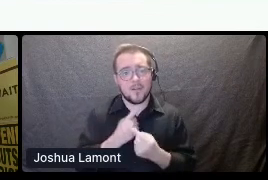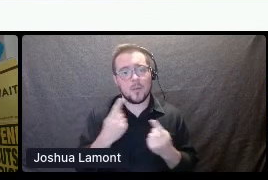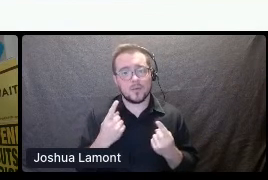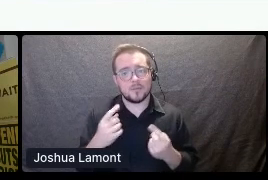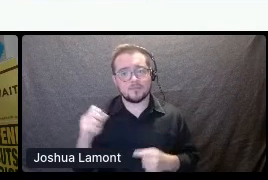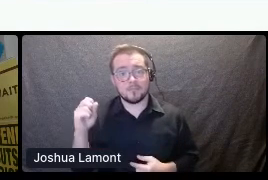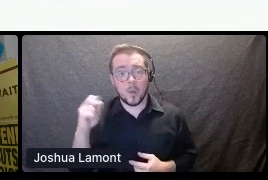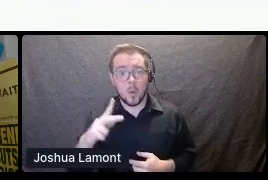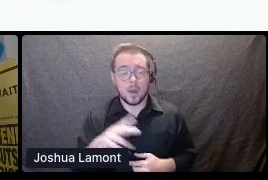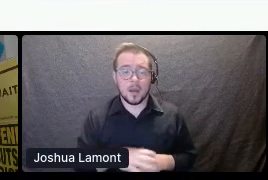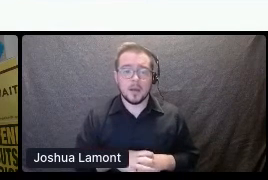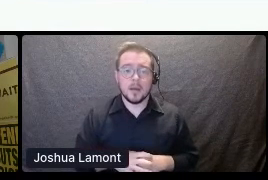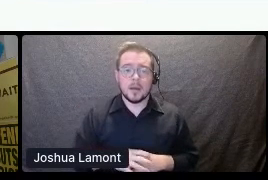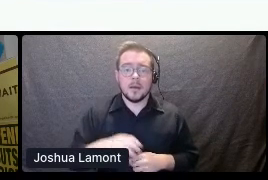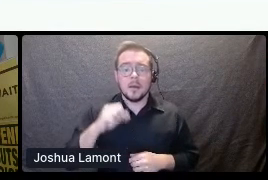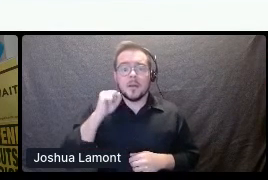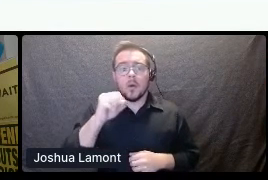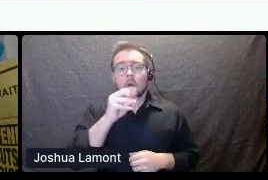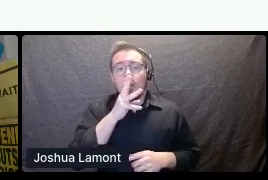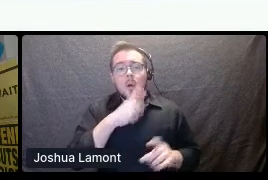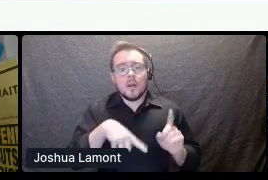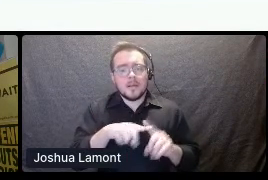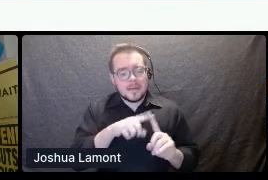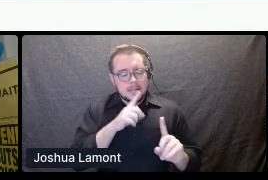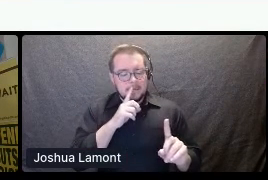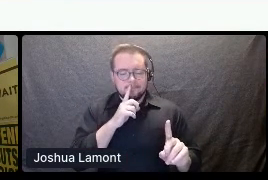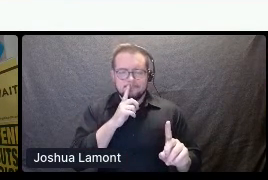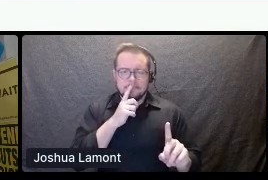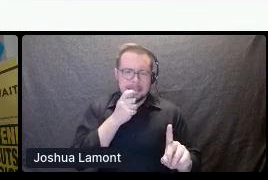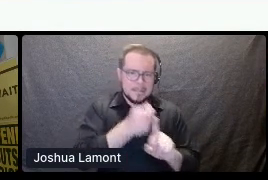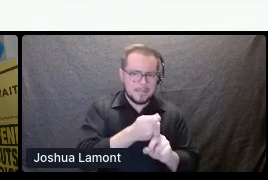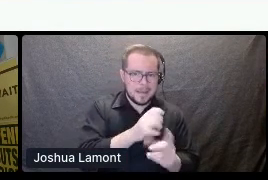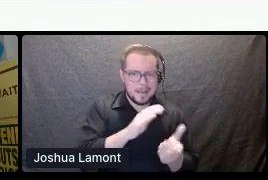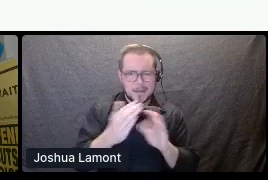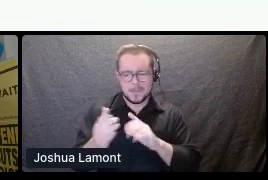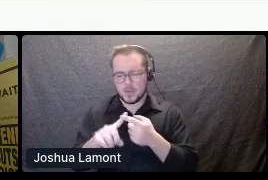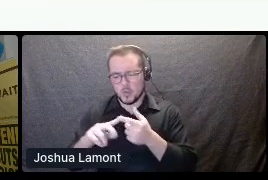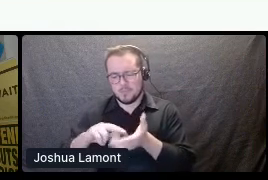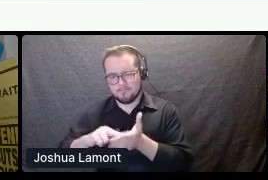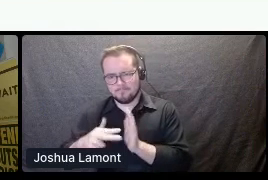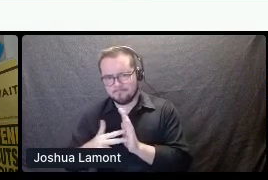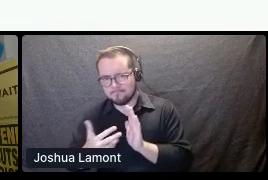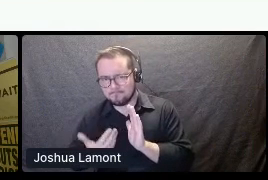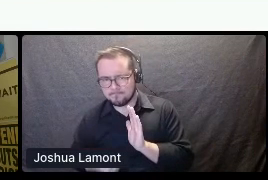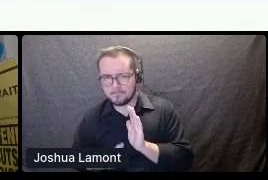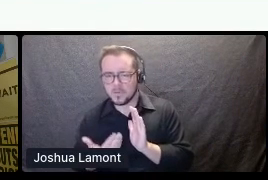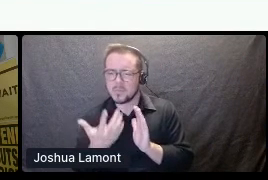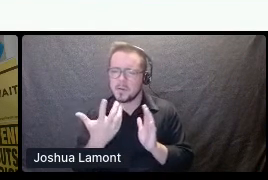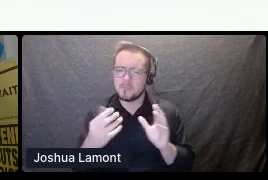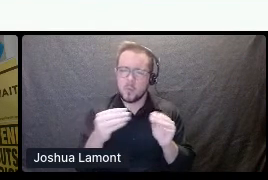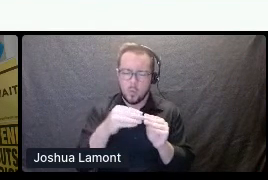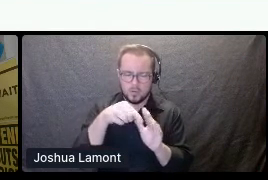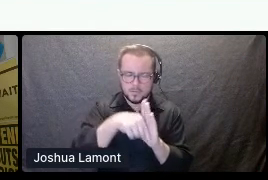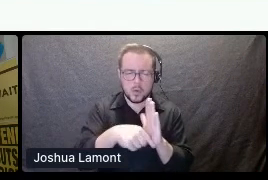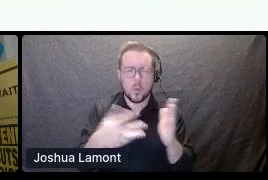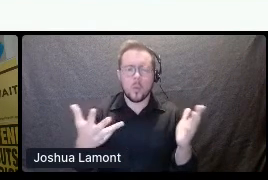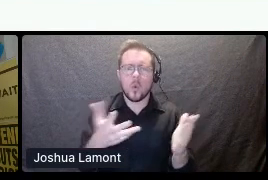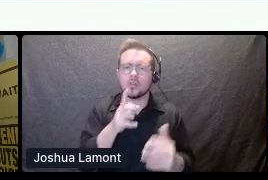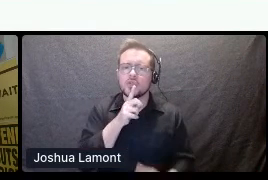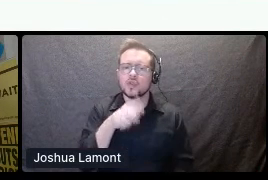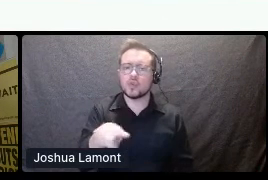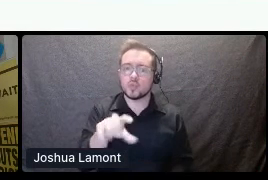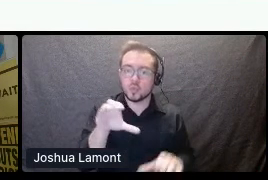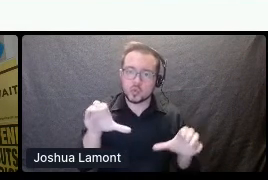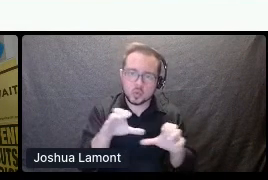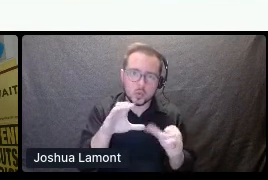Okay, so we talked about impact over intent and some other concepts, but now we want to get a little bit more concrete. So what should you do and what should you not do if